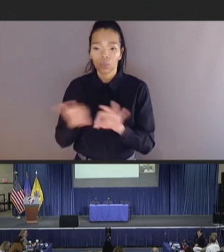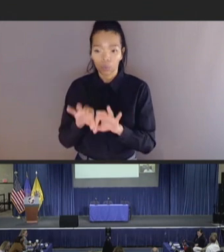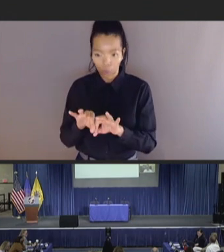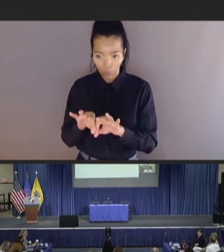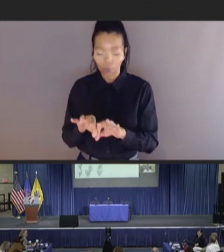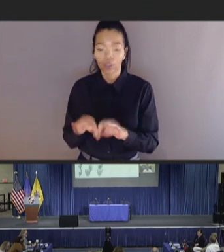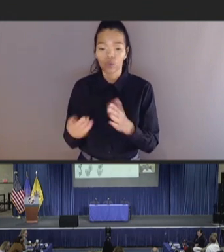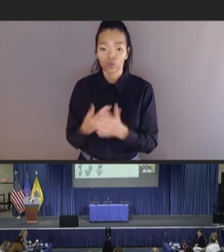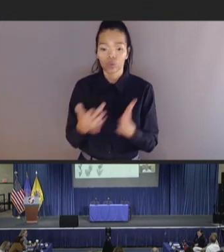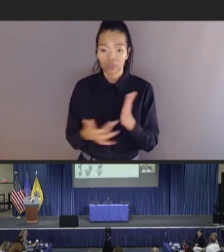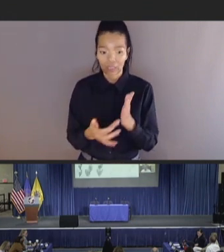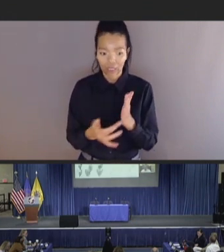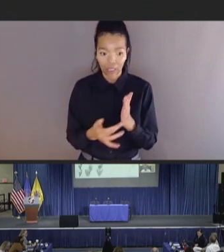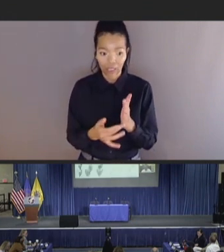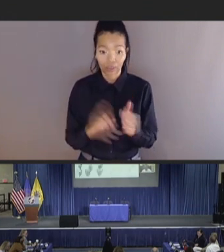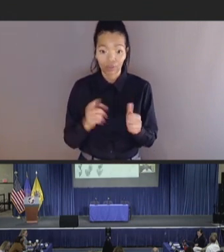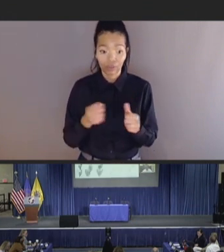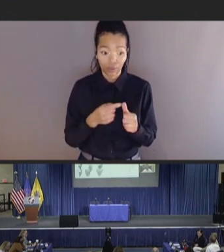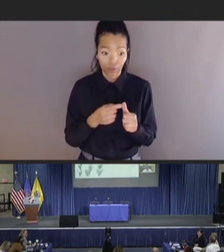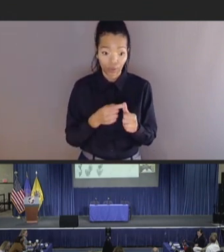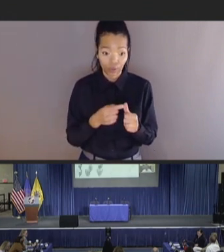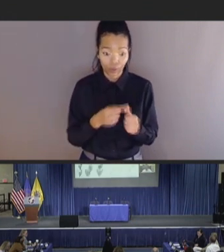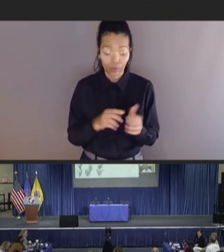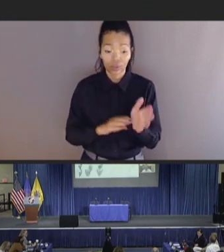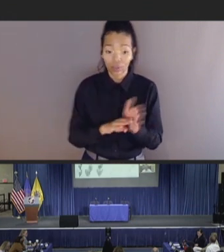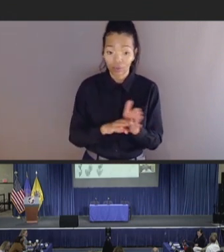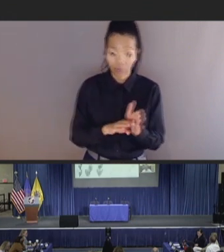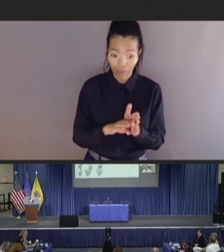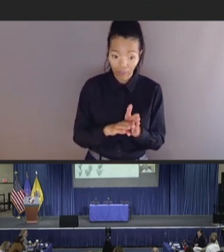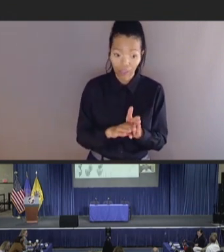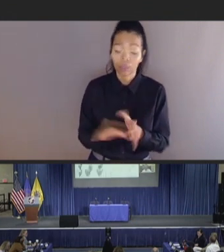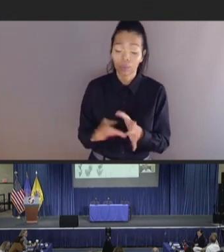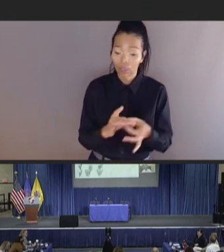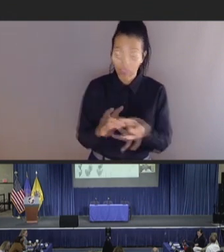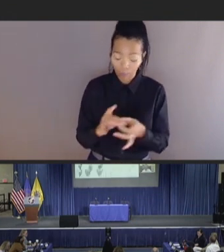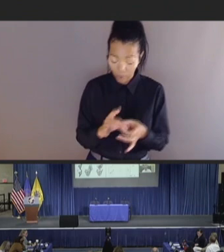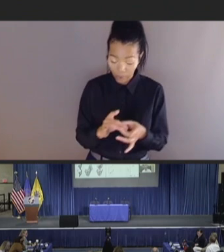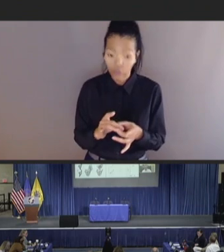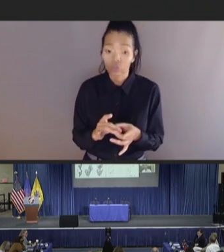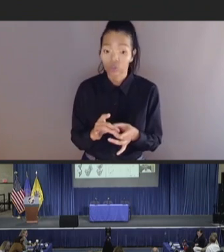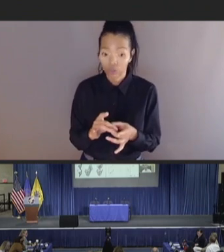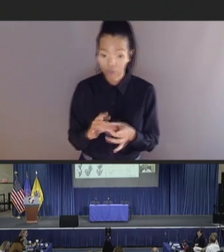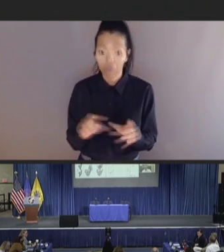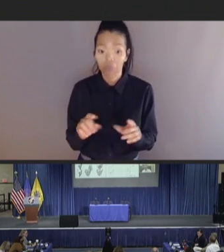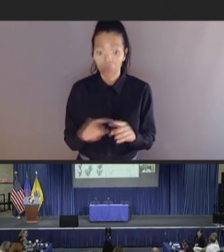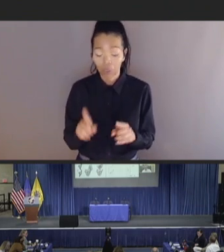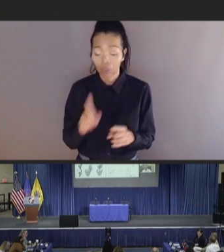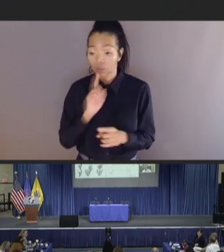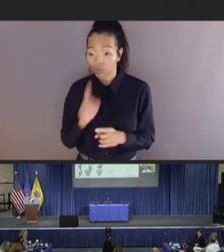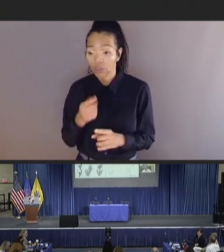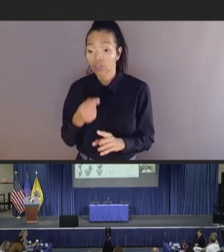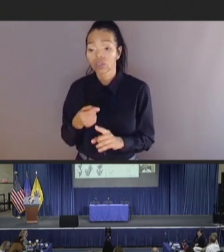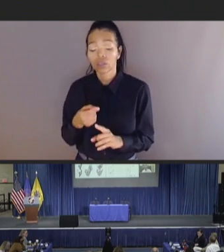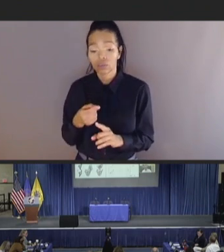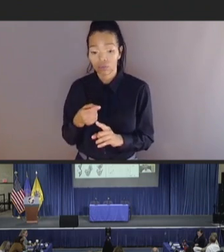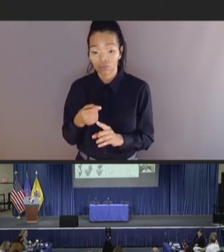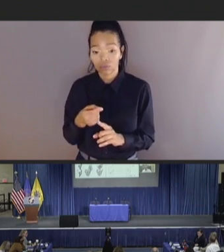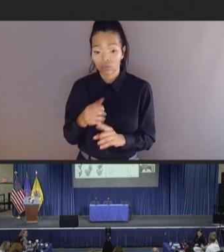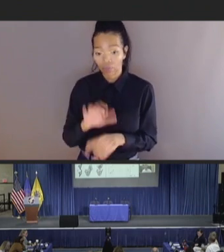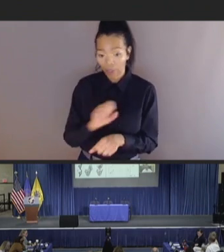technologies. One is this one that was developed again in collaboration, but is essentially the work of Andrew Warsa's script, and this